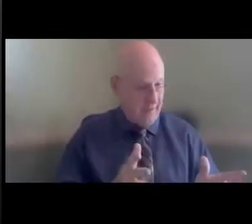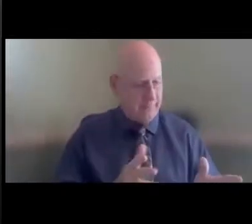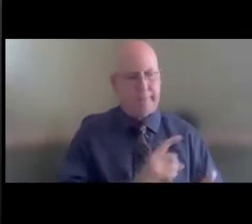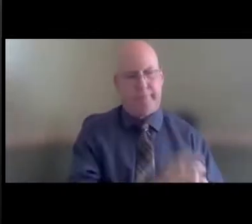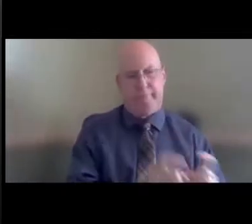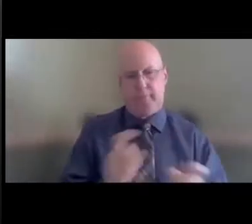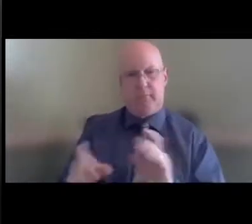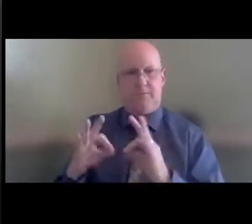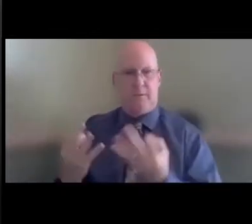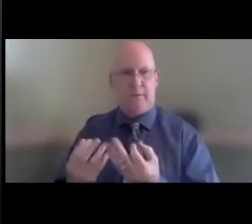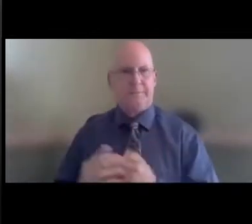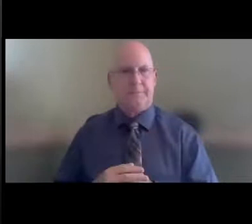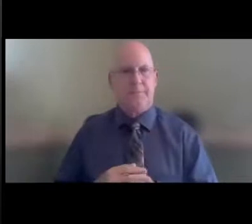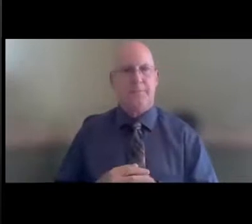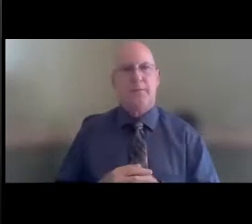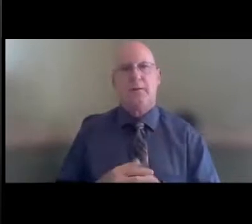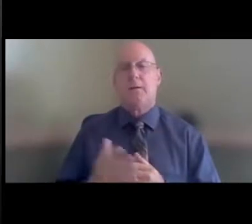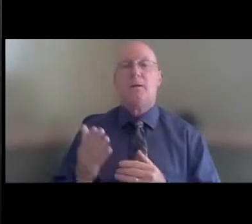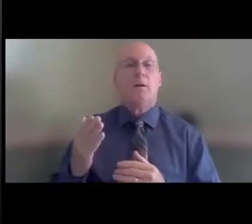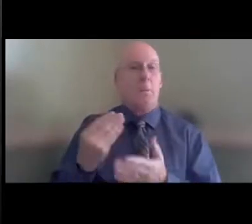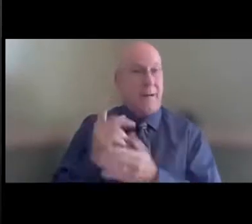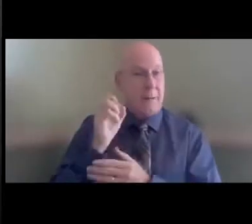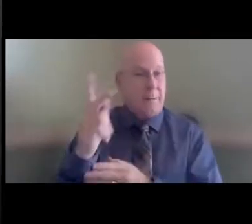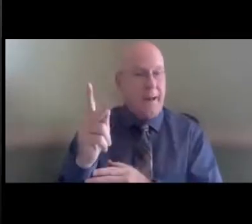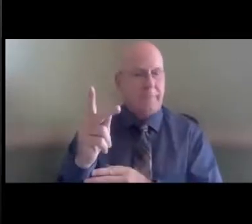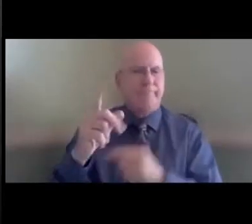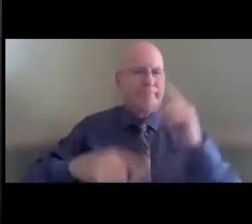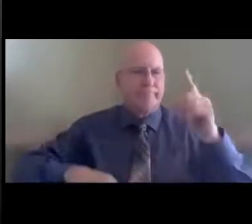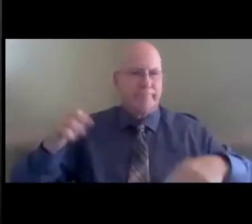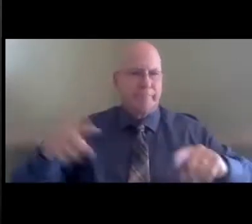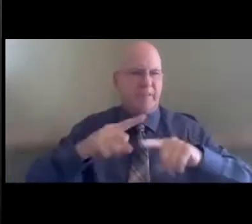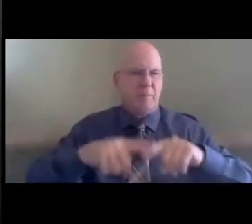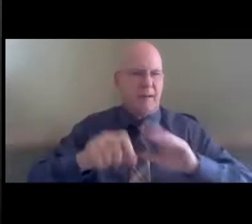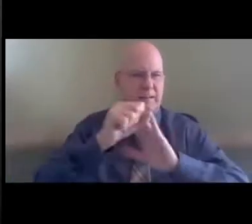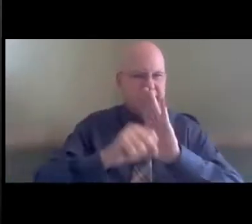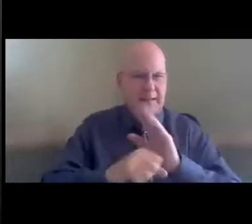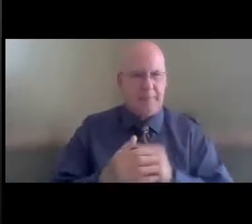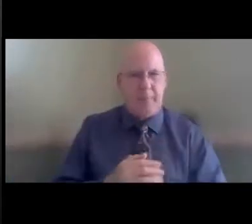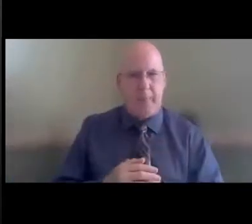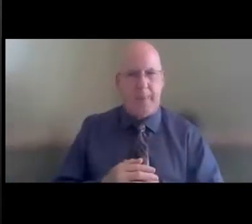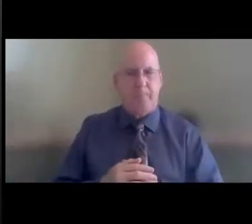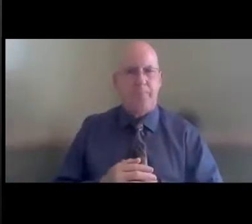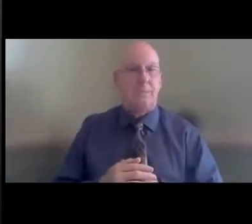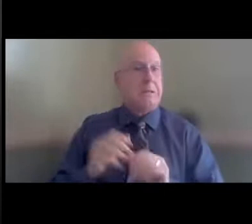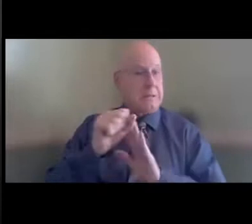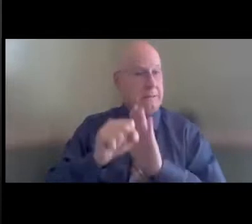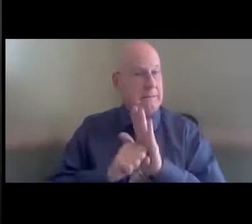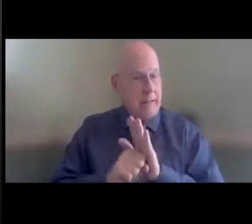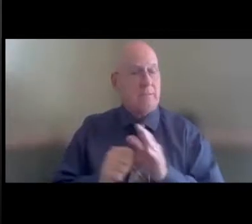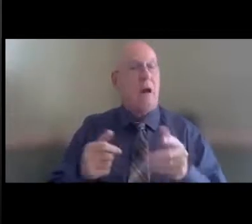from state to state. The federal law says that the state is entitled to be paid back for